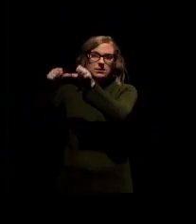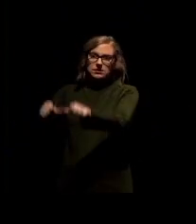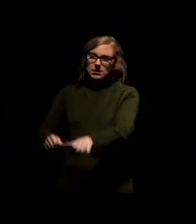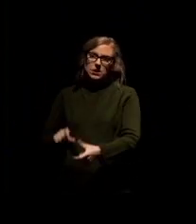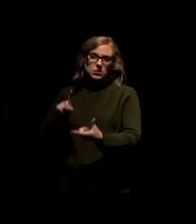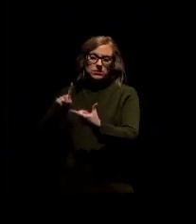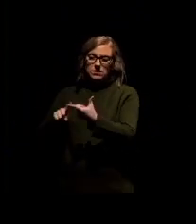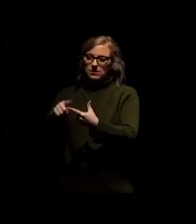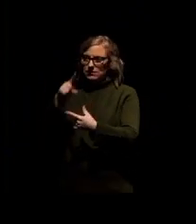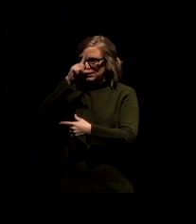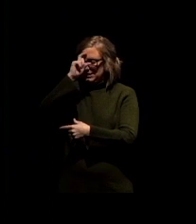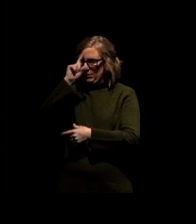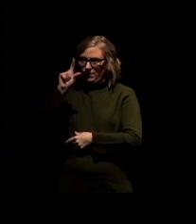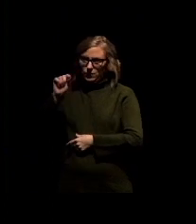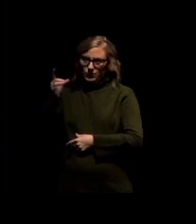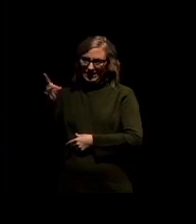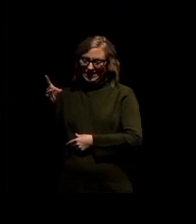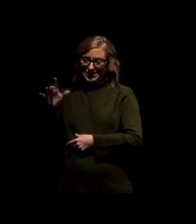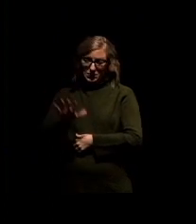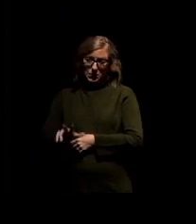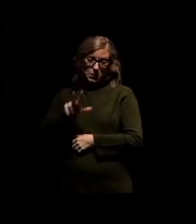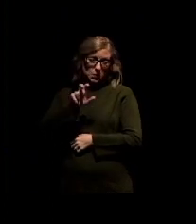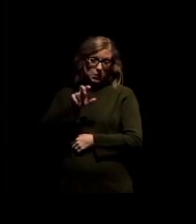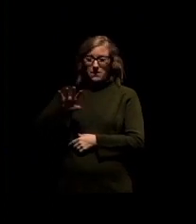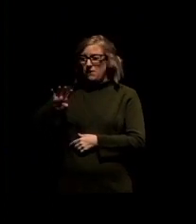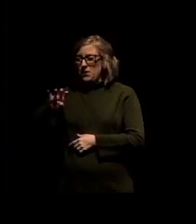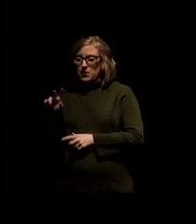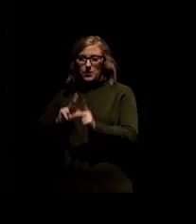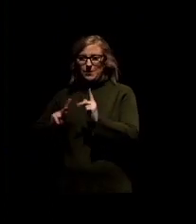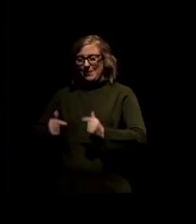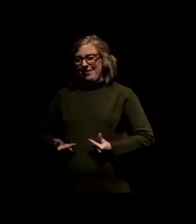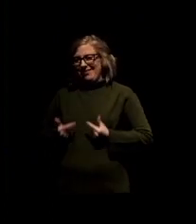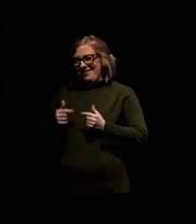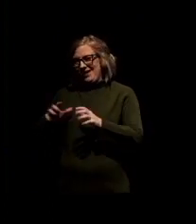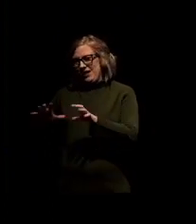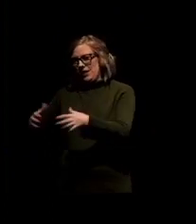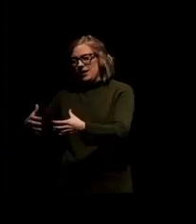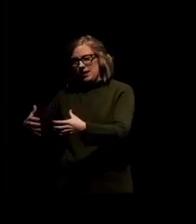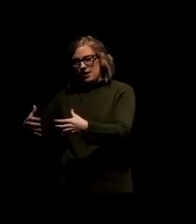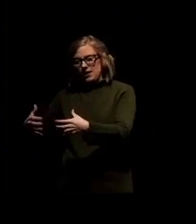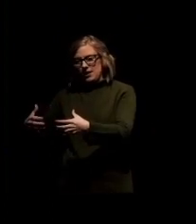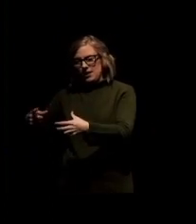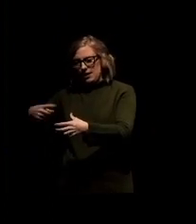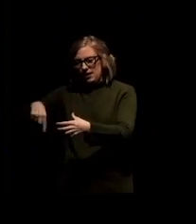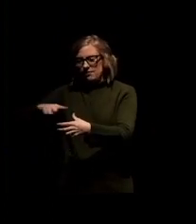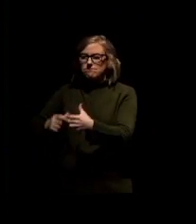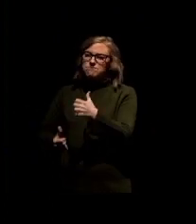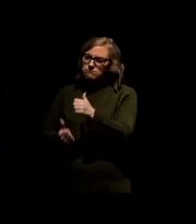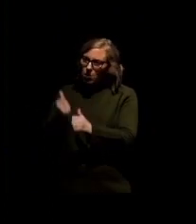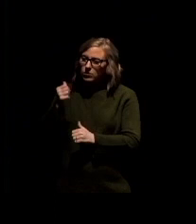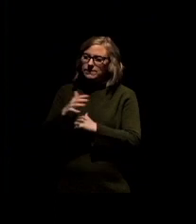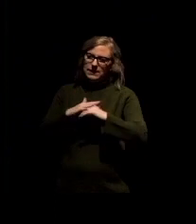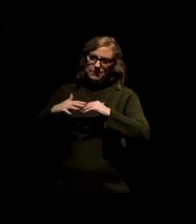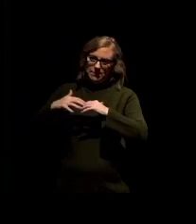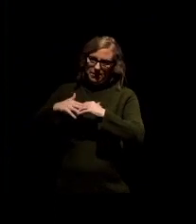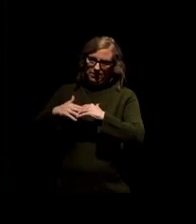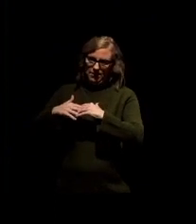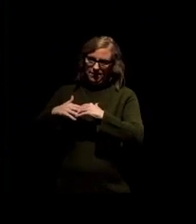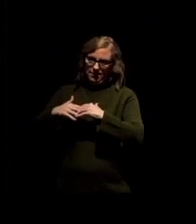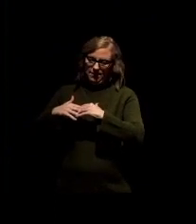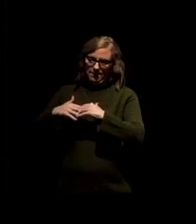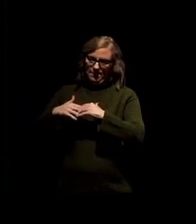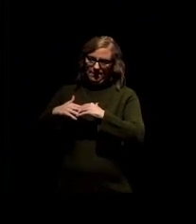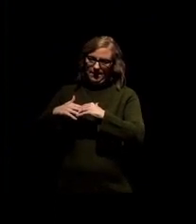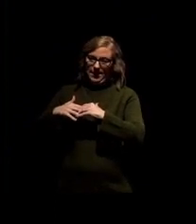September 2018, there were about 300 to 400 people living in that encampment, probably most of them primarily Native American, and they had taken